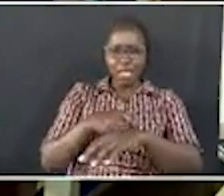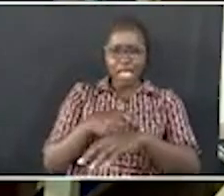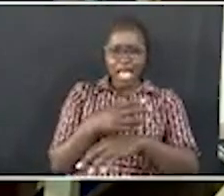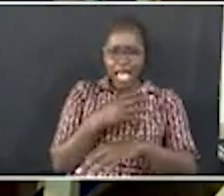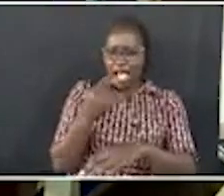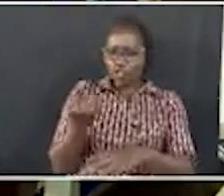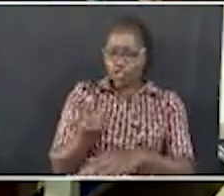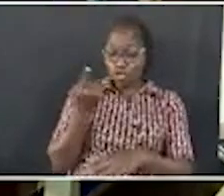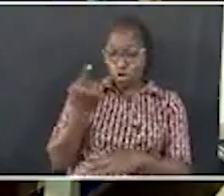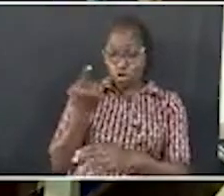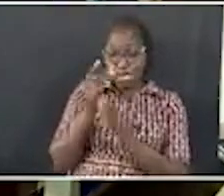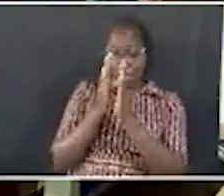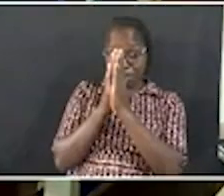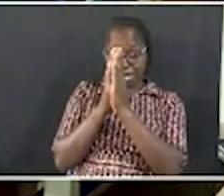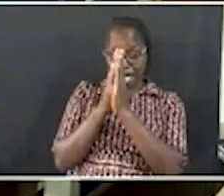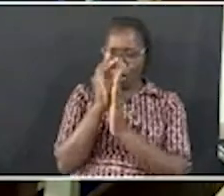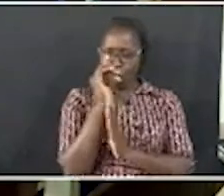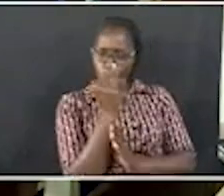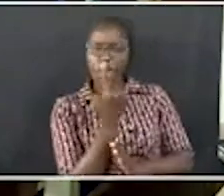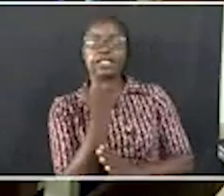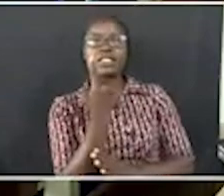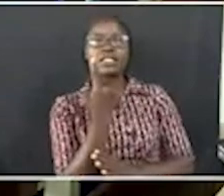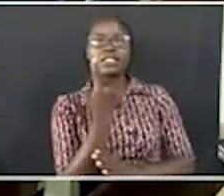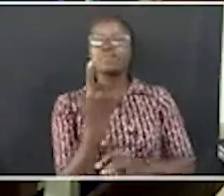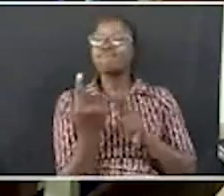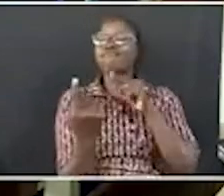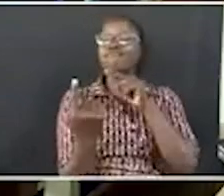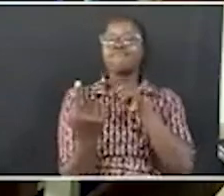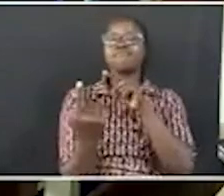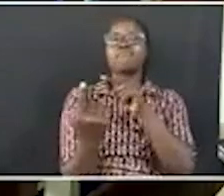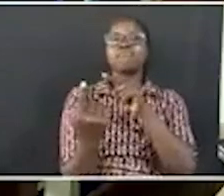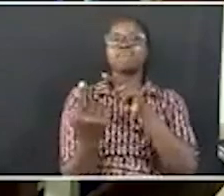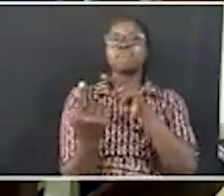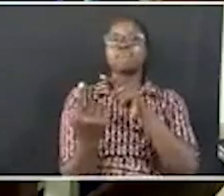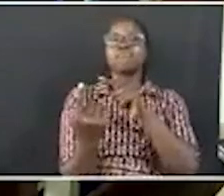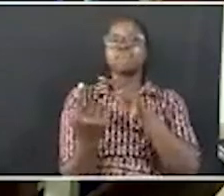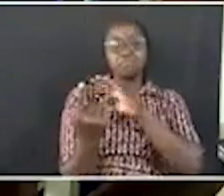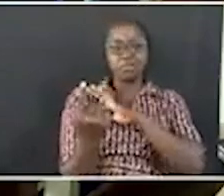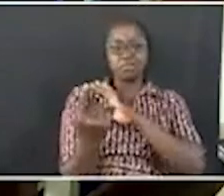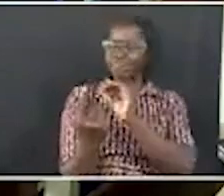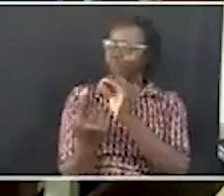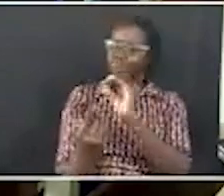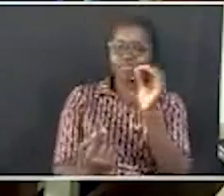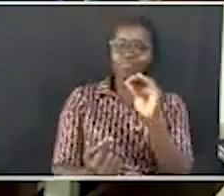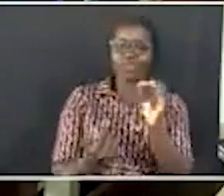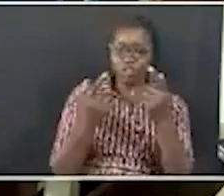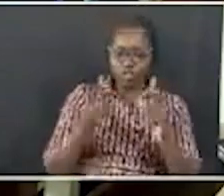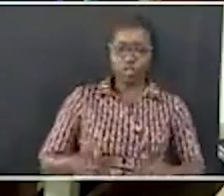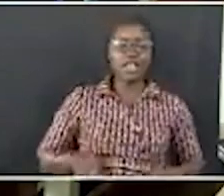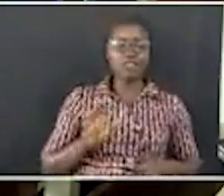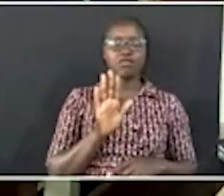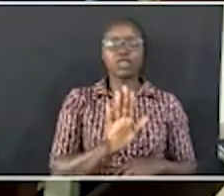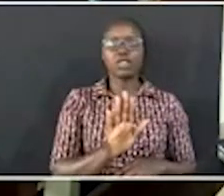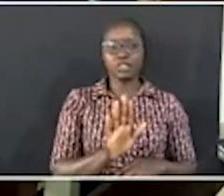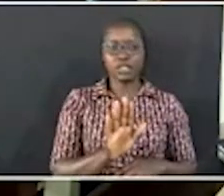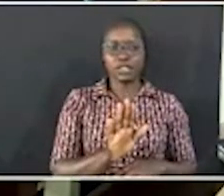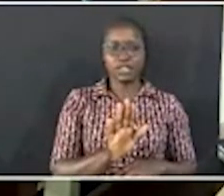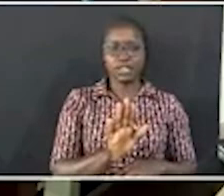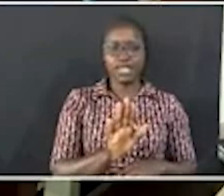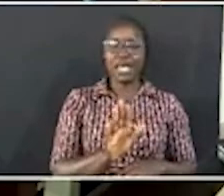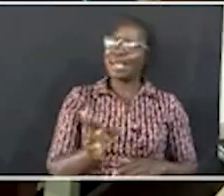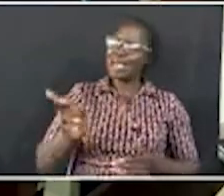you only pray once, that prayer will not be useful for your life.